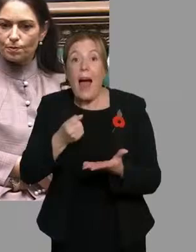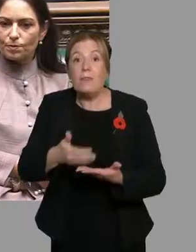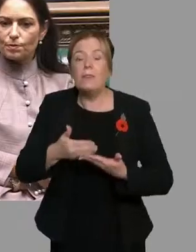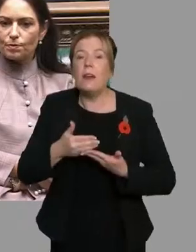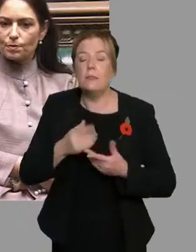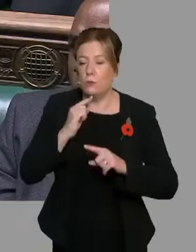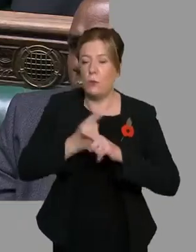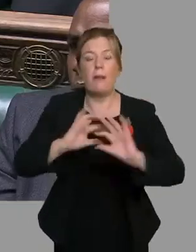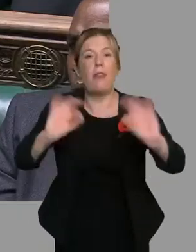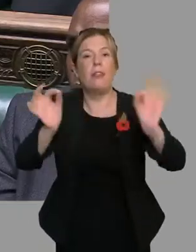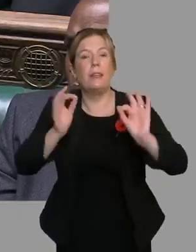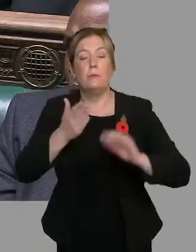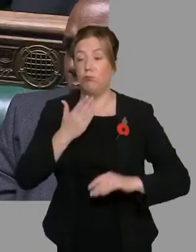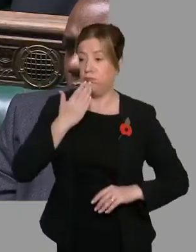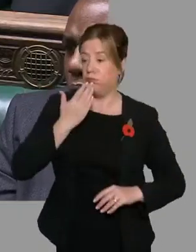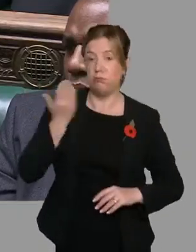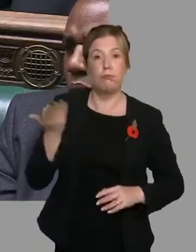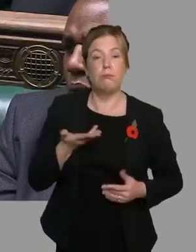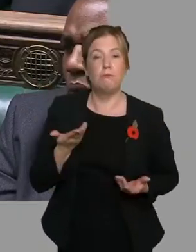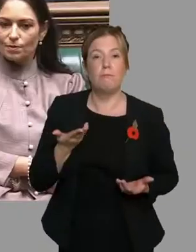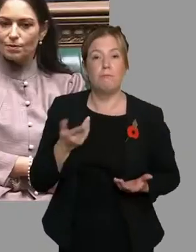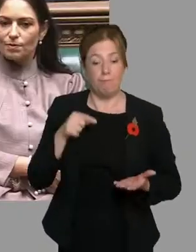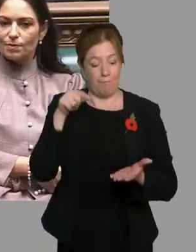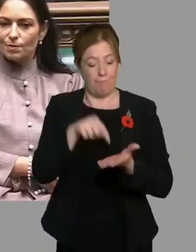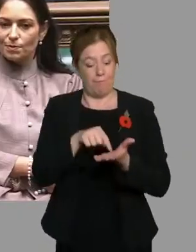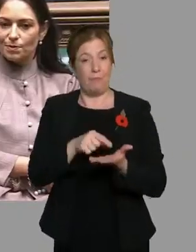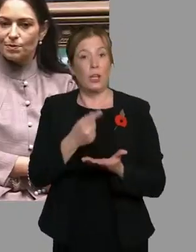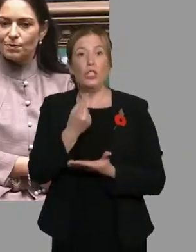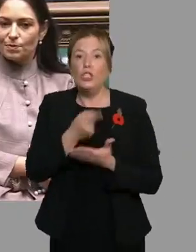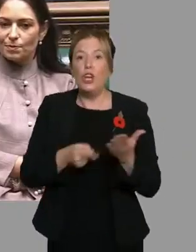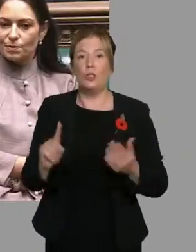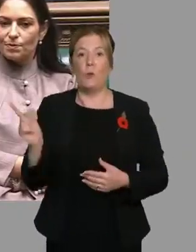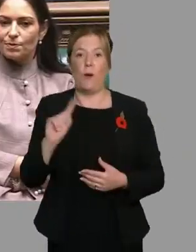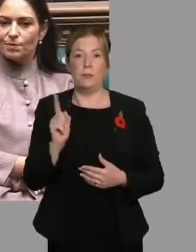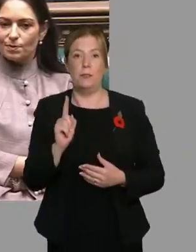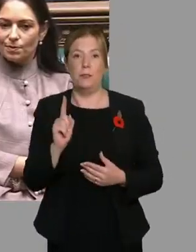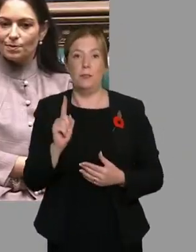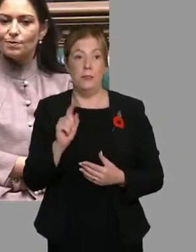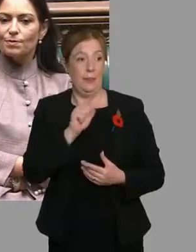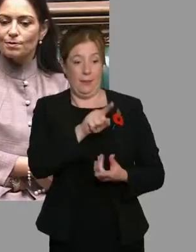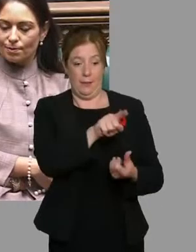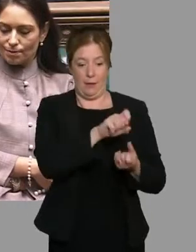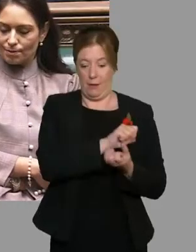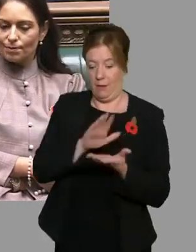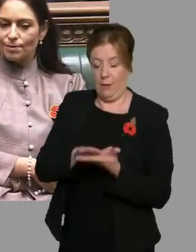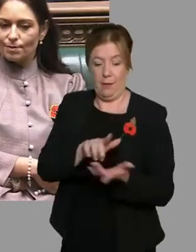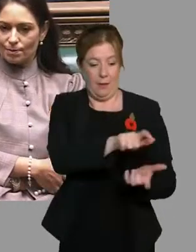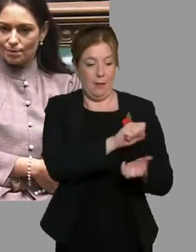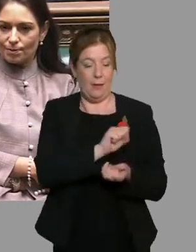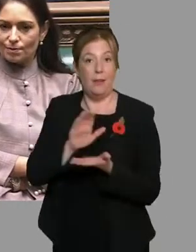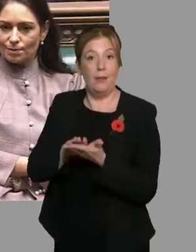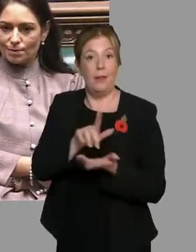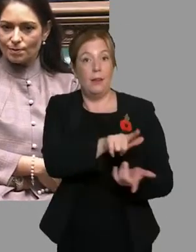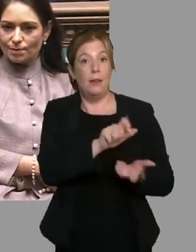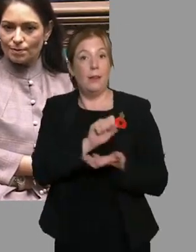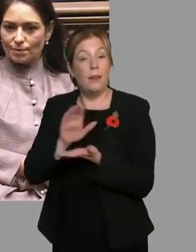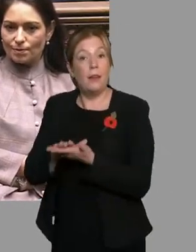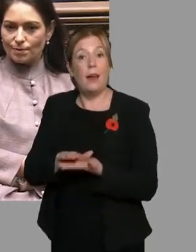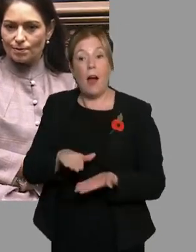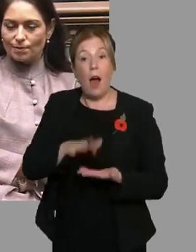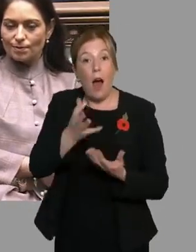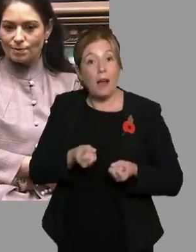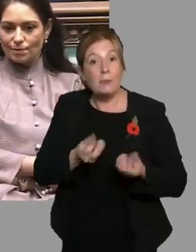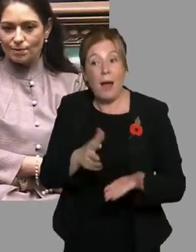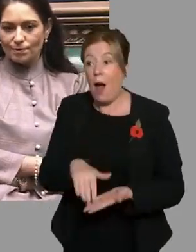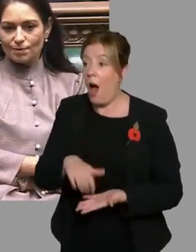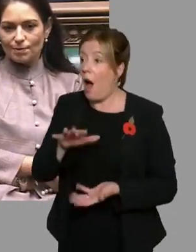copy and paste of Bidenomics. It turns out that a high spending, high borrowing, high inflation approach is less popular than